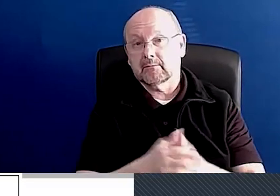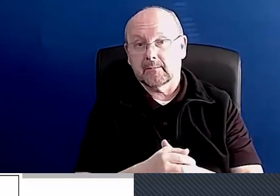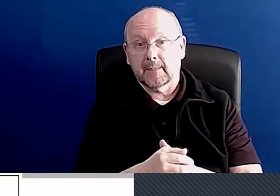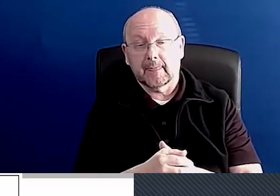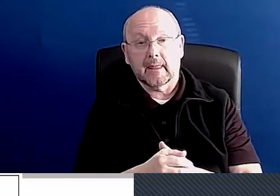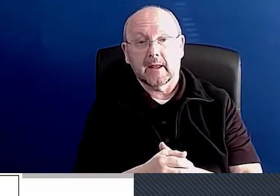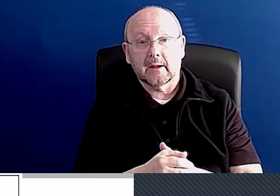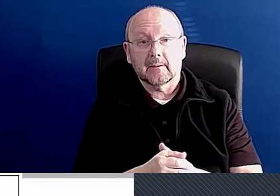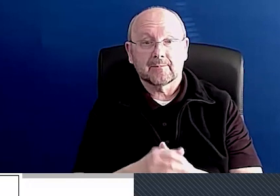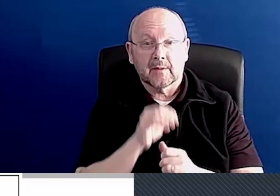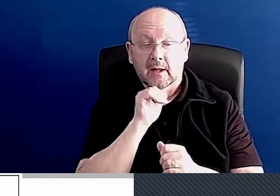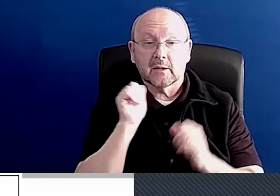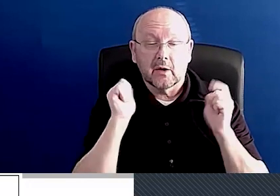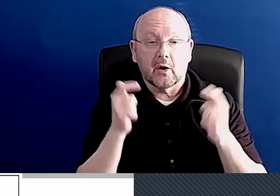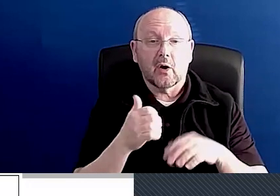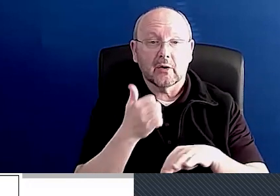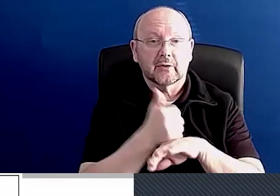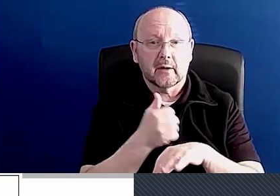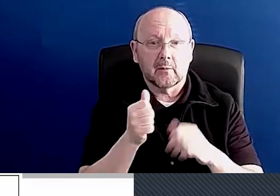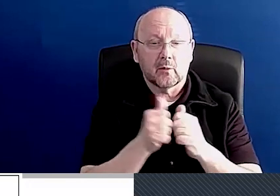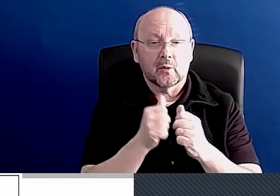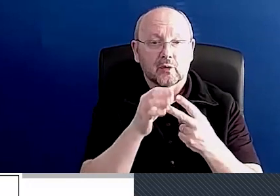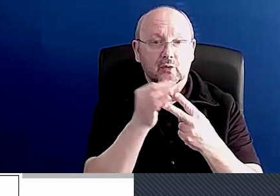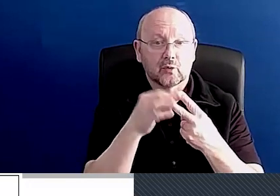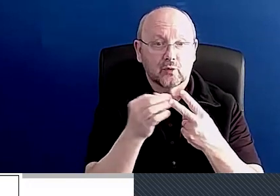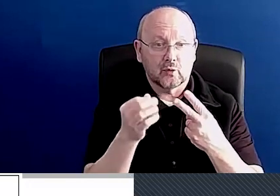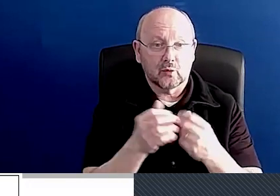like that dual roster setup, but some of them do.